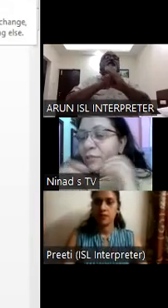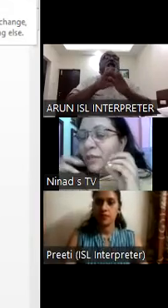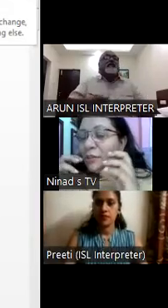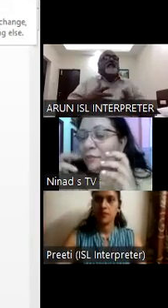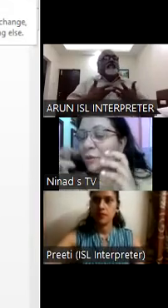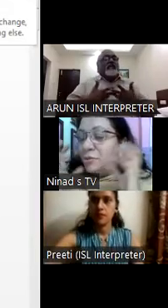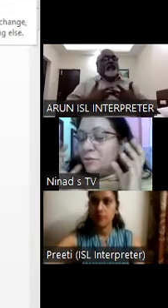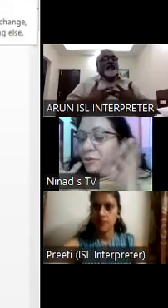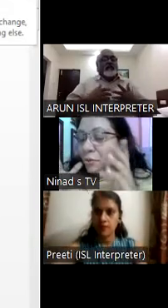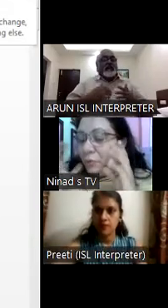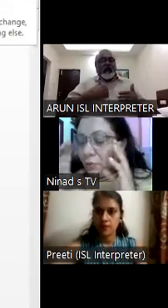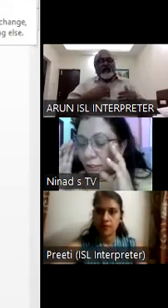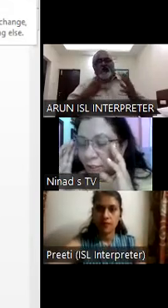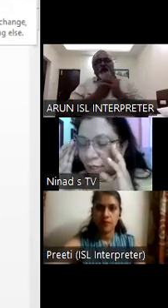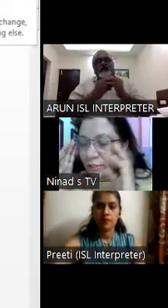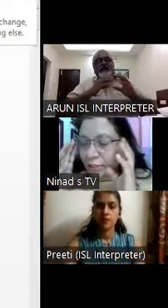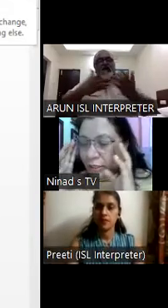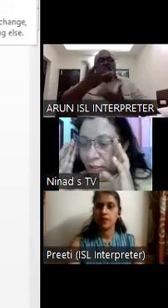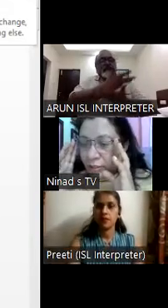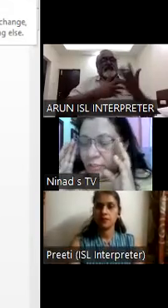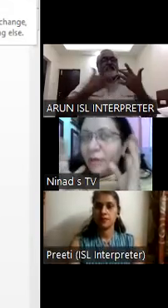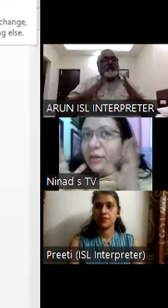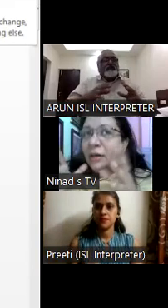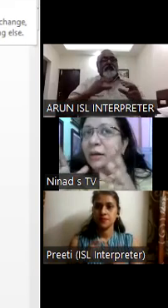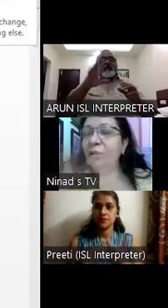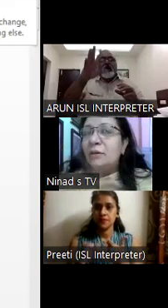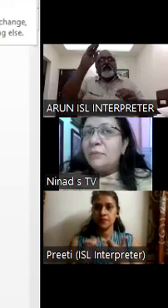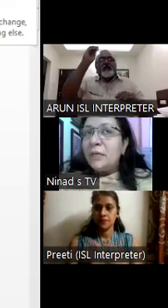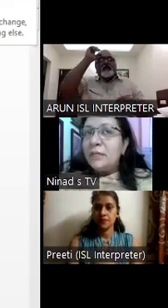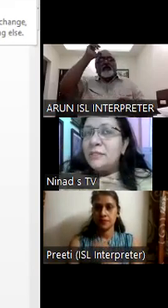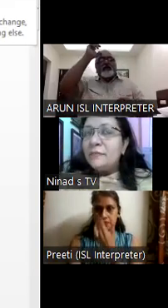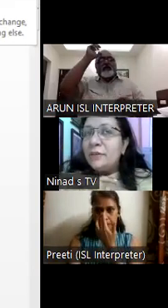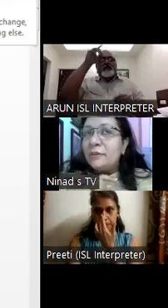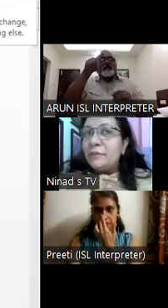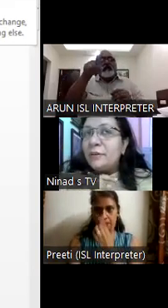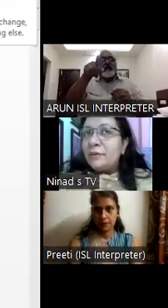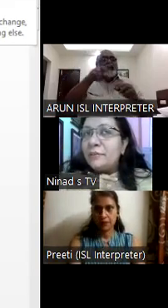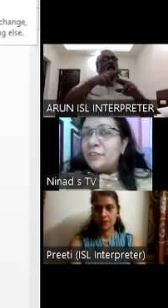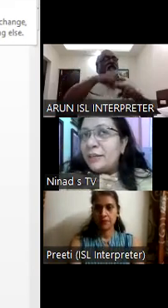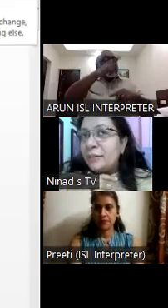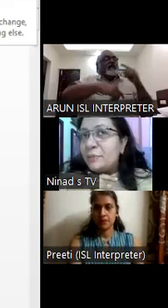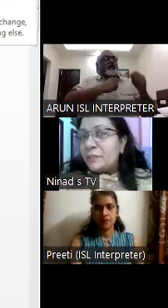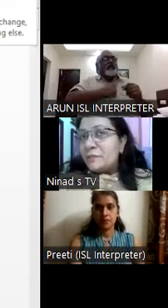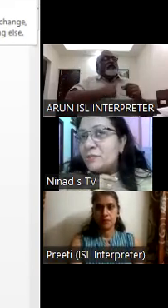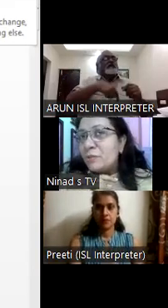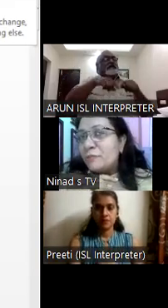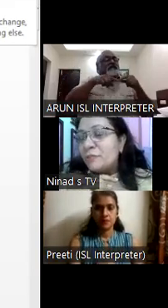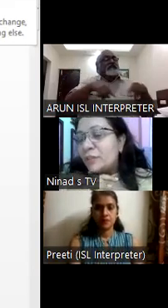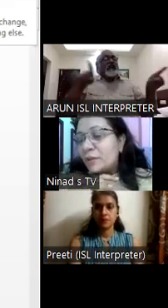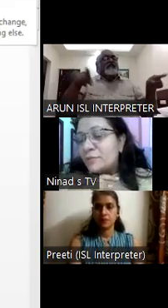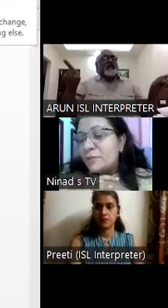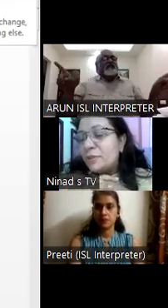group discussion, and we got to know that this karkhana maliks were child laborers, and they were sold